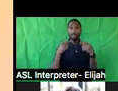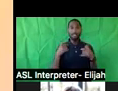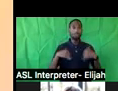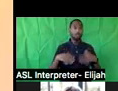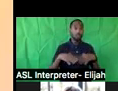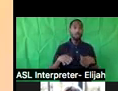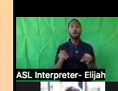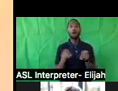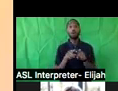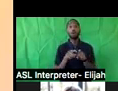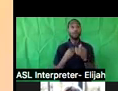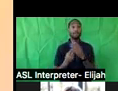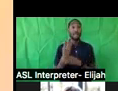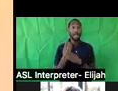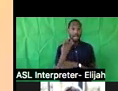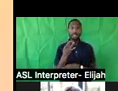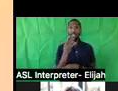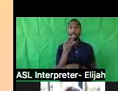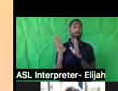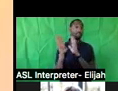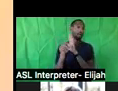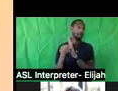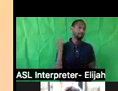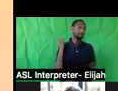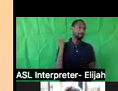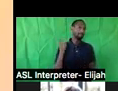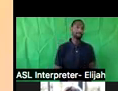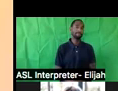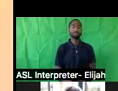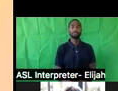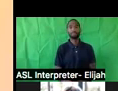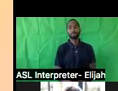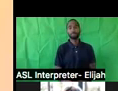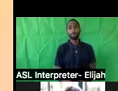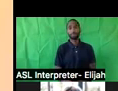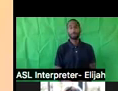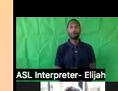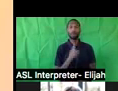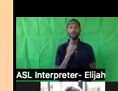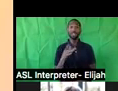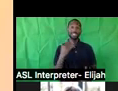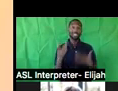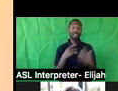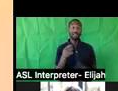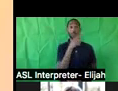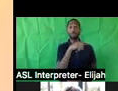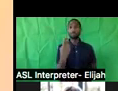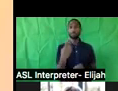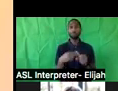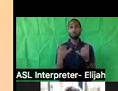plants and sunlight in my background. And we're so excited to have you all joining us